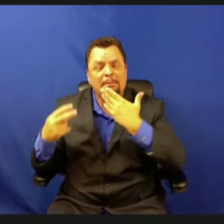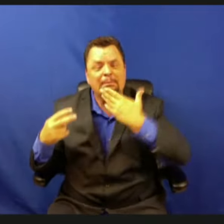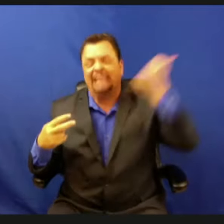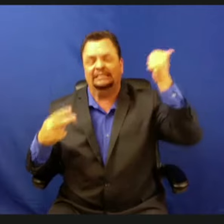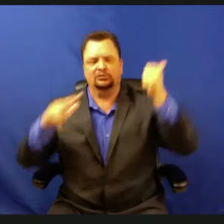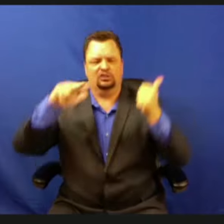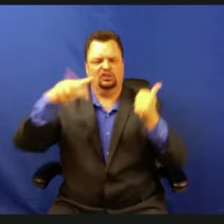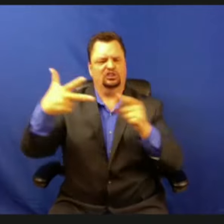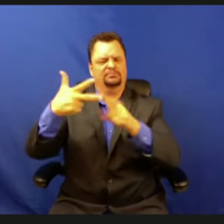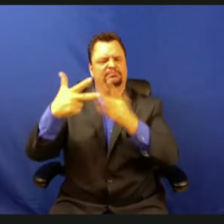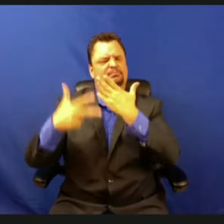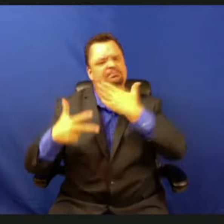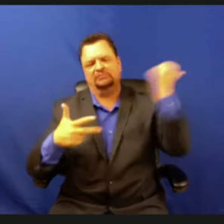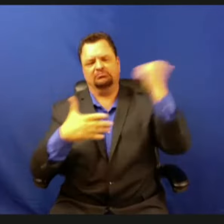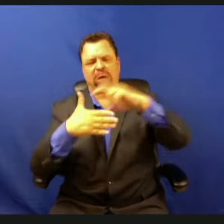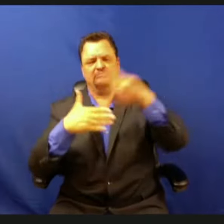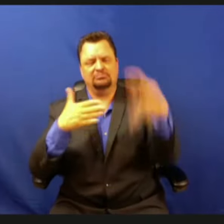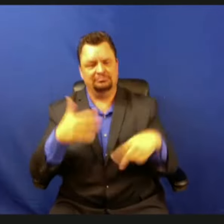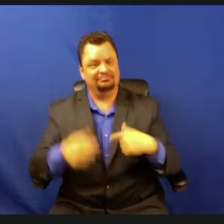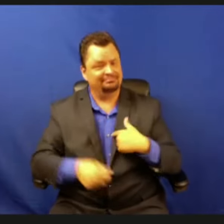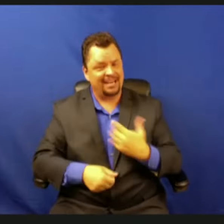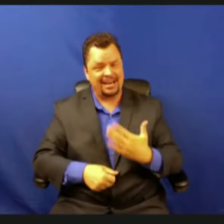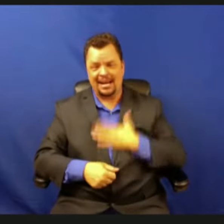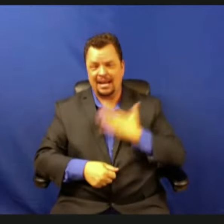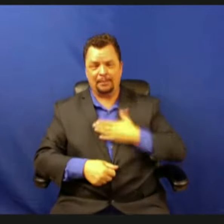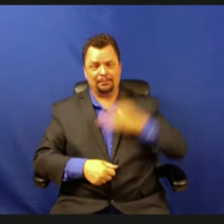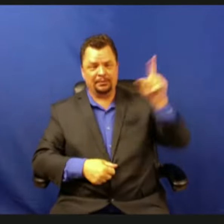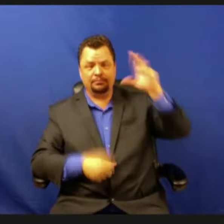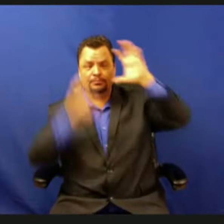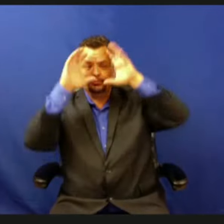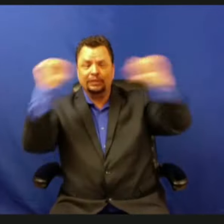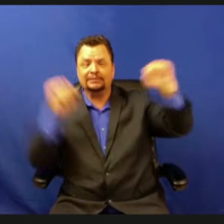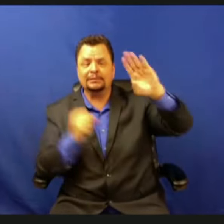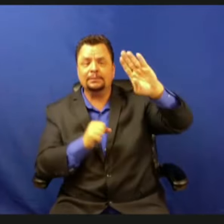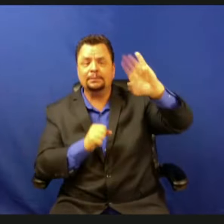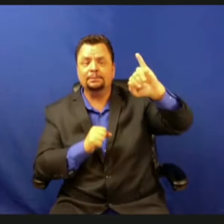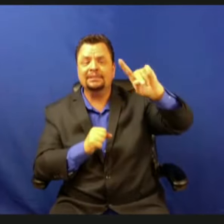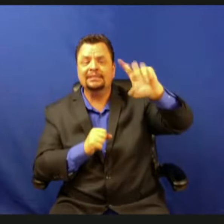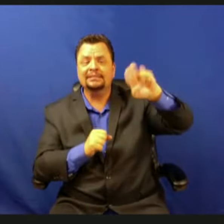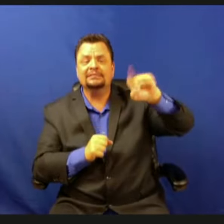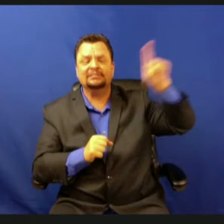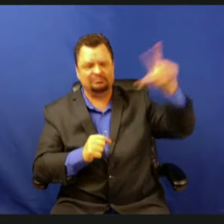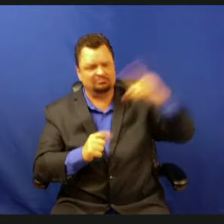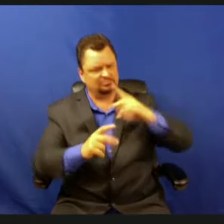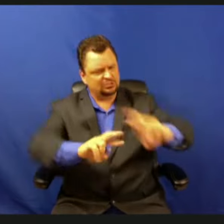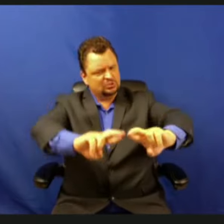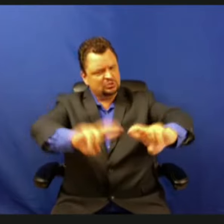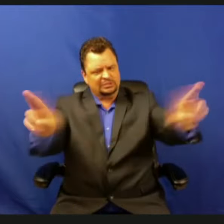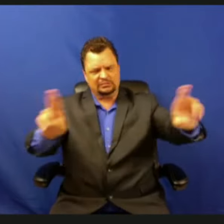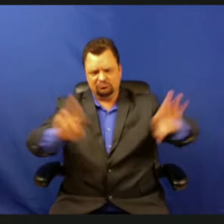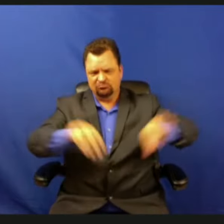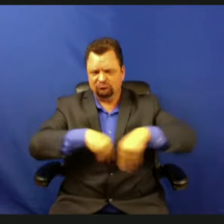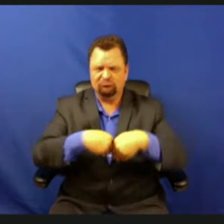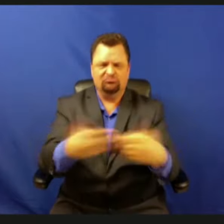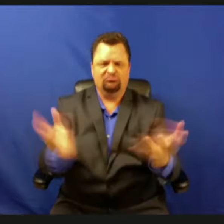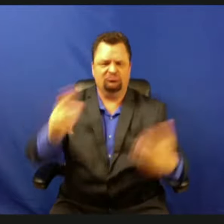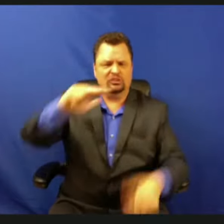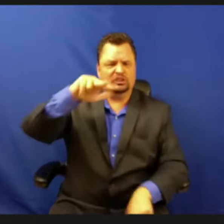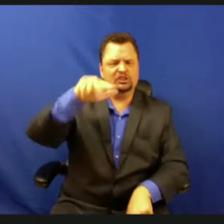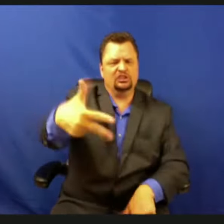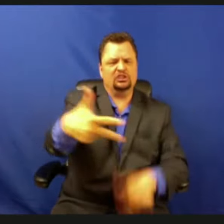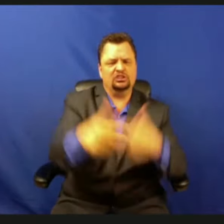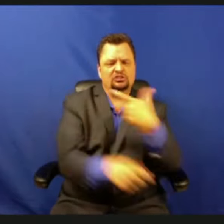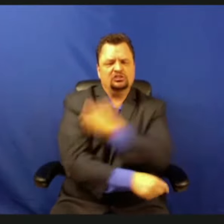for rolling out the Pfizer vaccine for larger use for the booster on September 20th. I'm hopeful that the Moderna vaccine will be approved